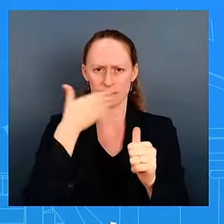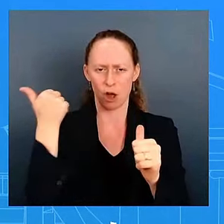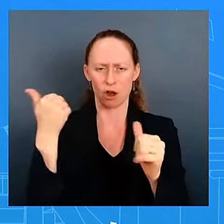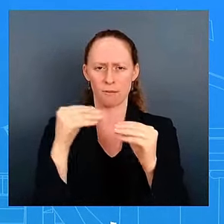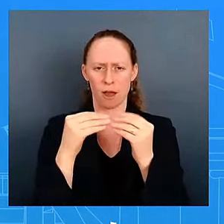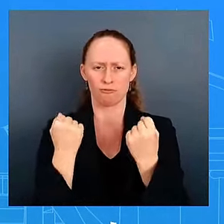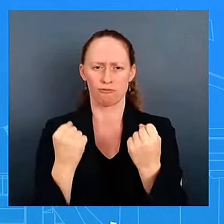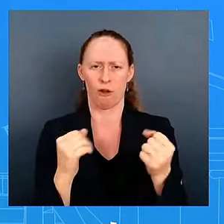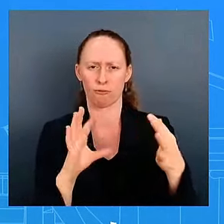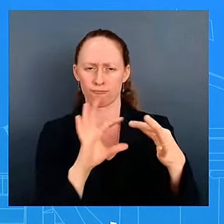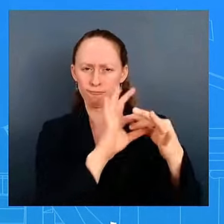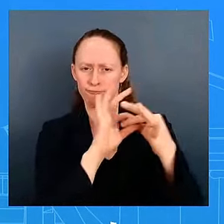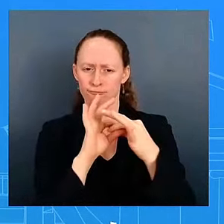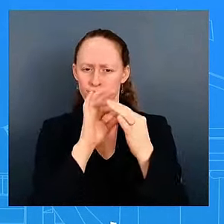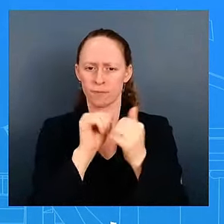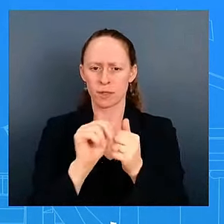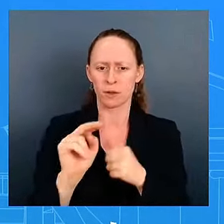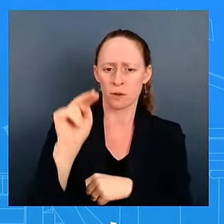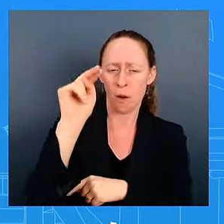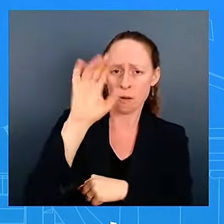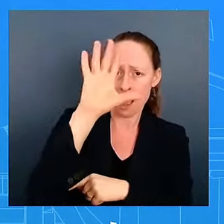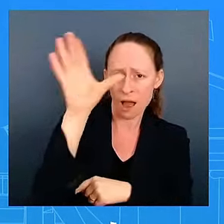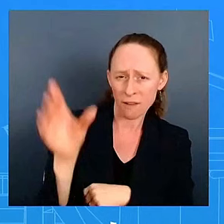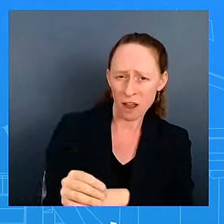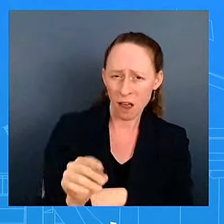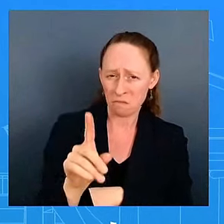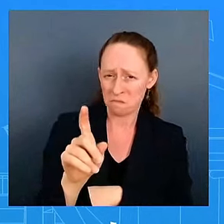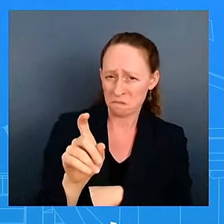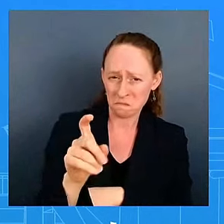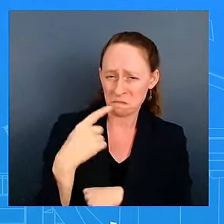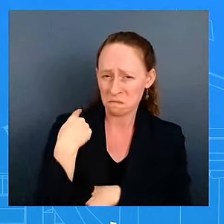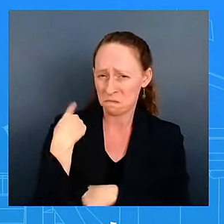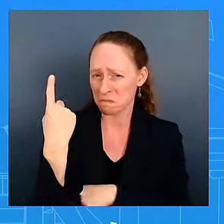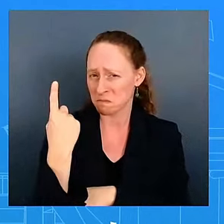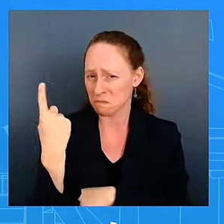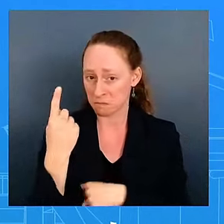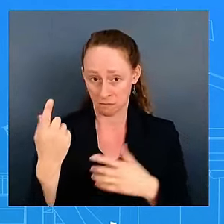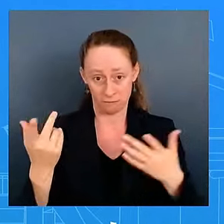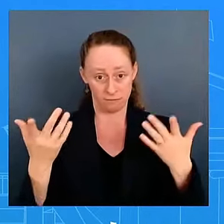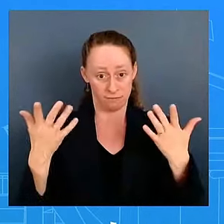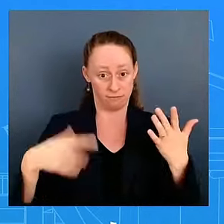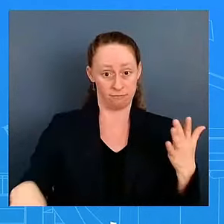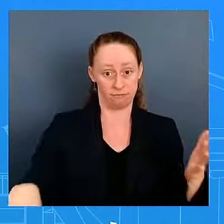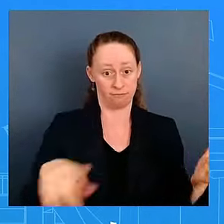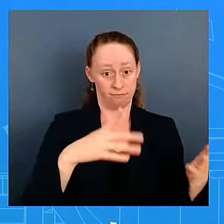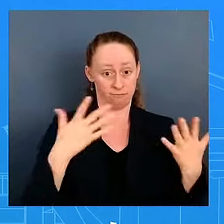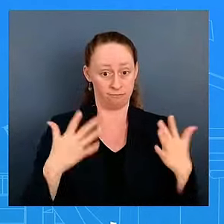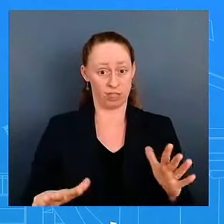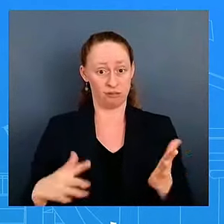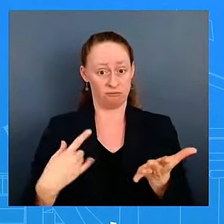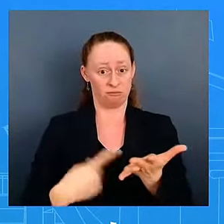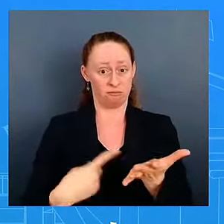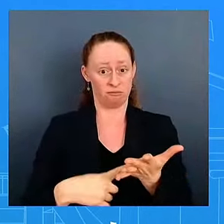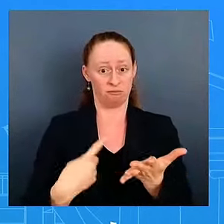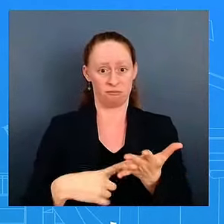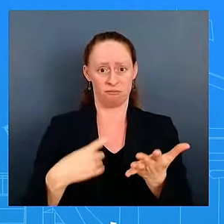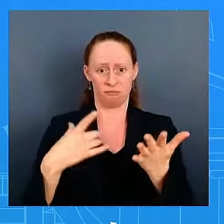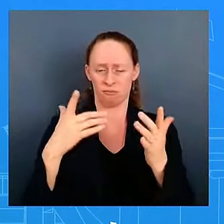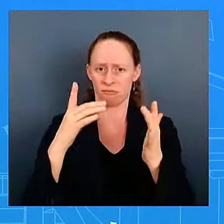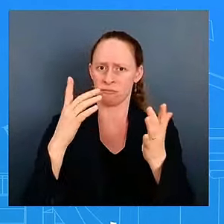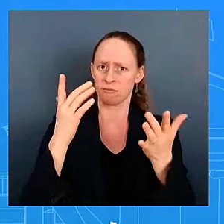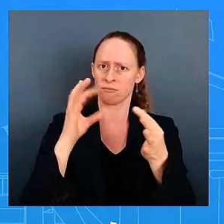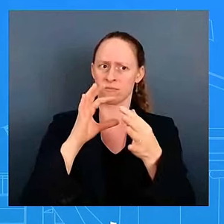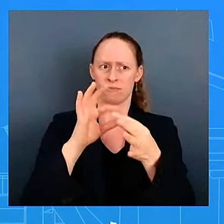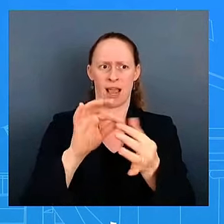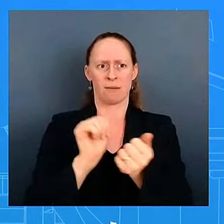the U.S. support this, and is the president trying to or planning to meet with any leaders of the southern flank? So look, I think we